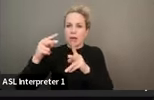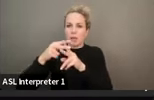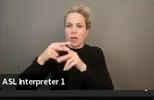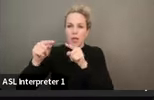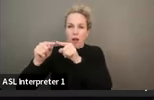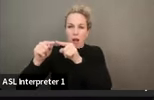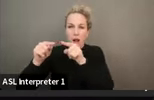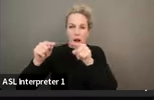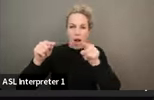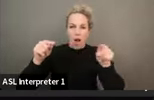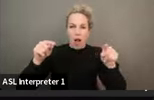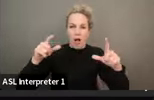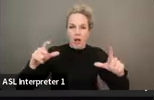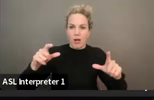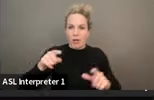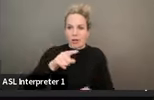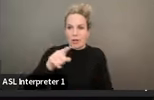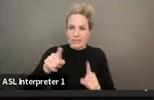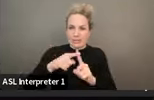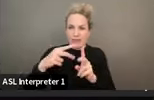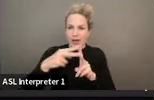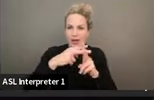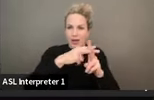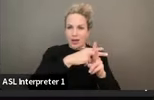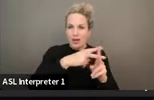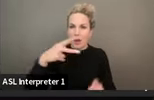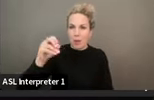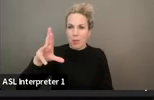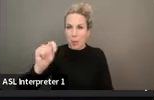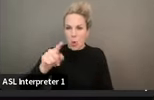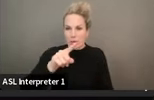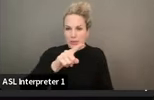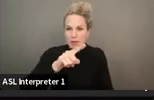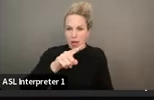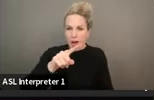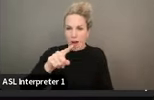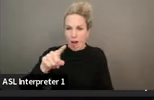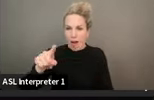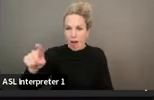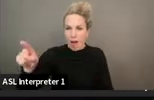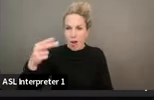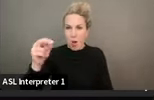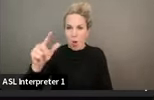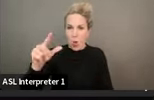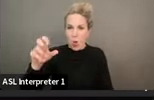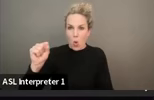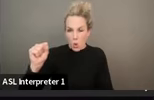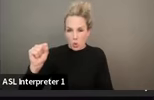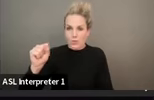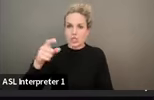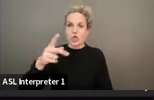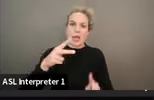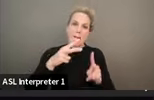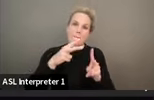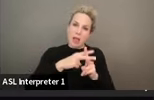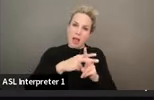up for reference. So in my video, you see all these little ports, these little holes, basically, that you can plug in